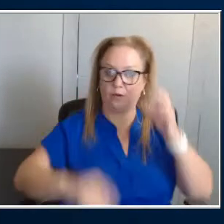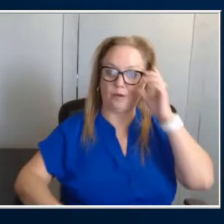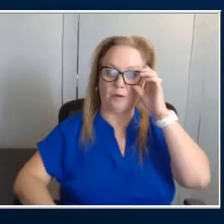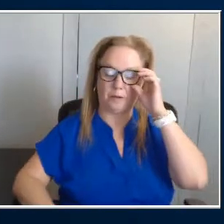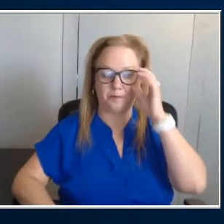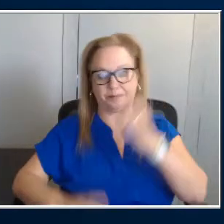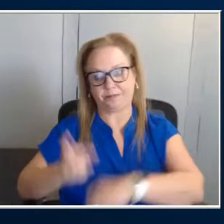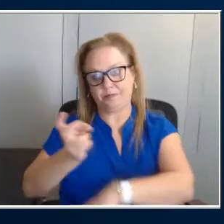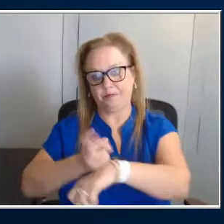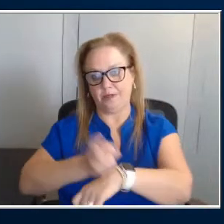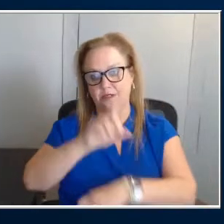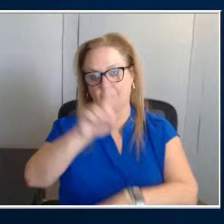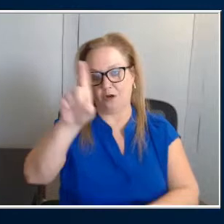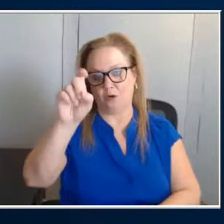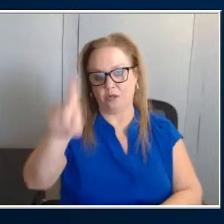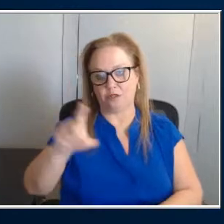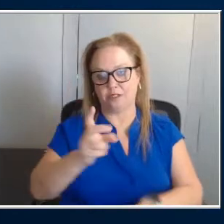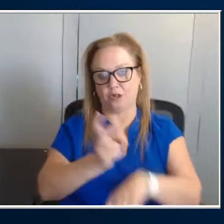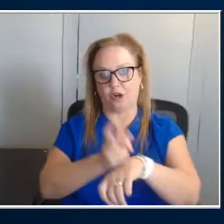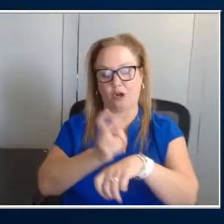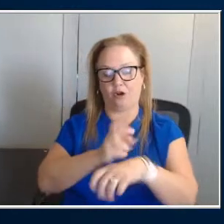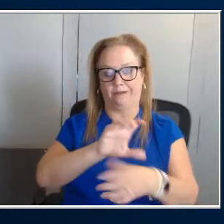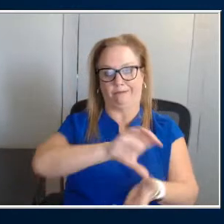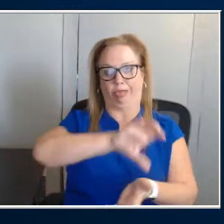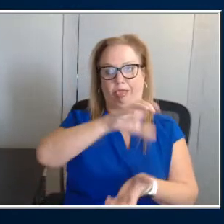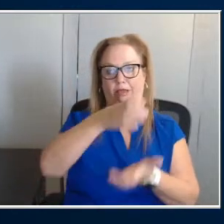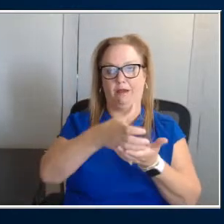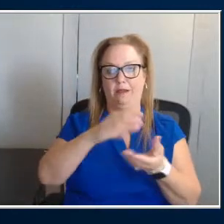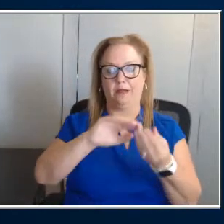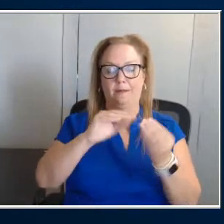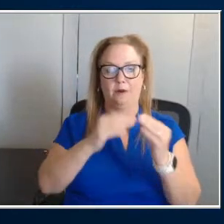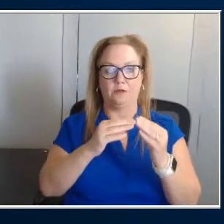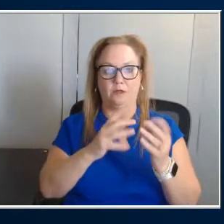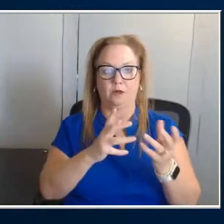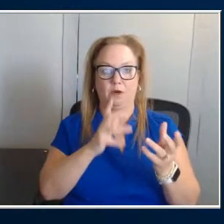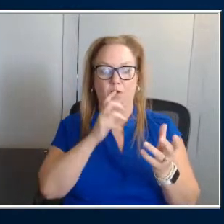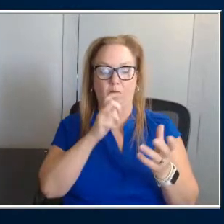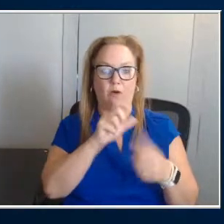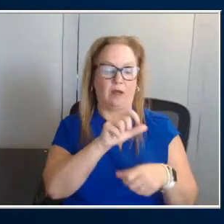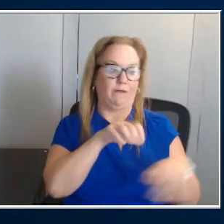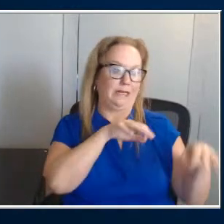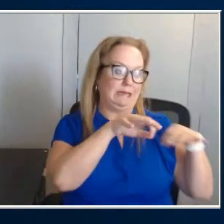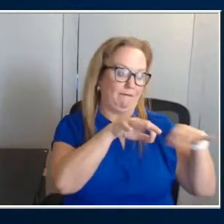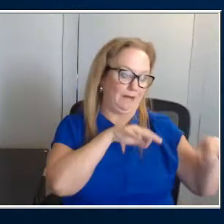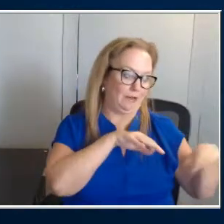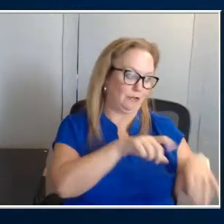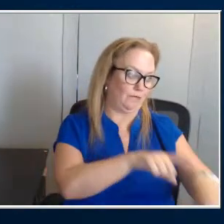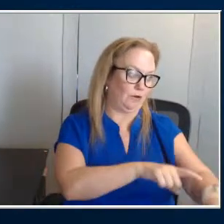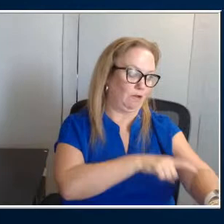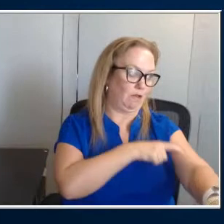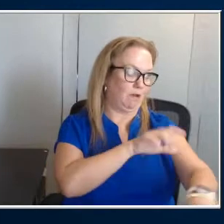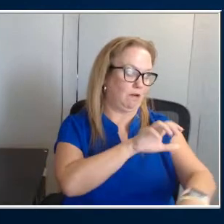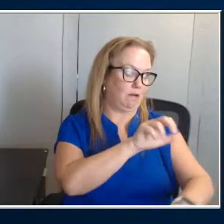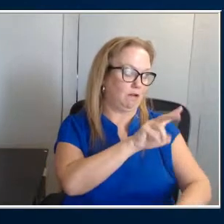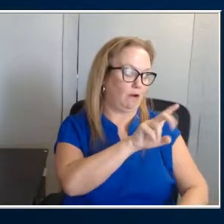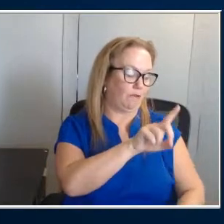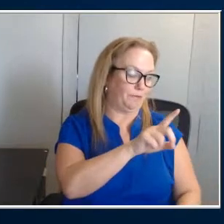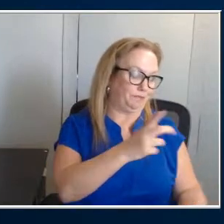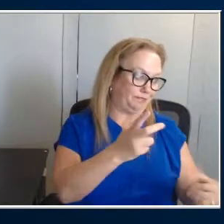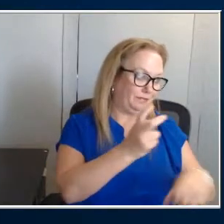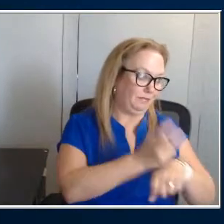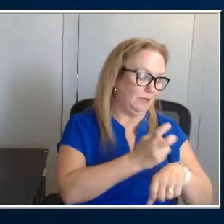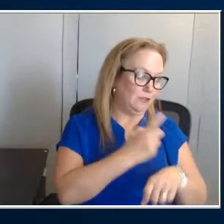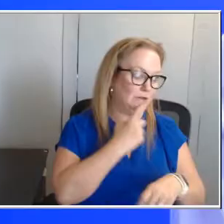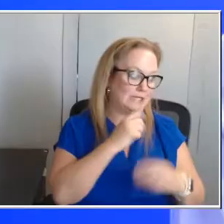question, right? Because it's hard to actually quantify that. Yeah, it's a we don't lot. even have a working definition, so it's really hard to say what the number is, but Yeah, go ahead, take well, a crack at it.